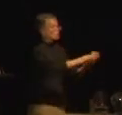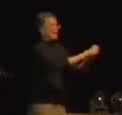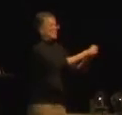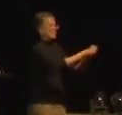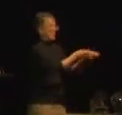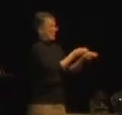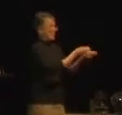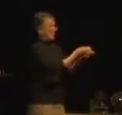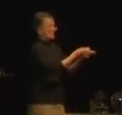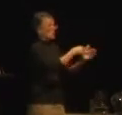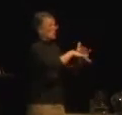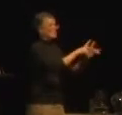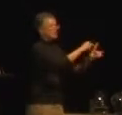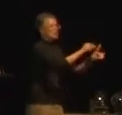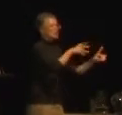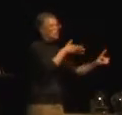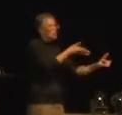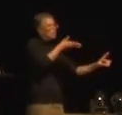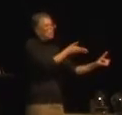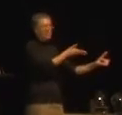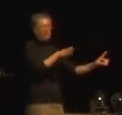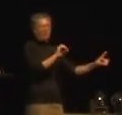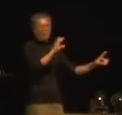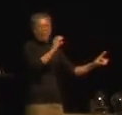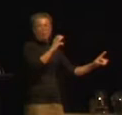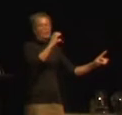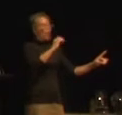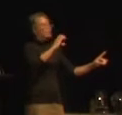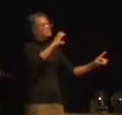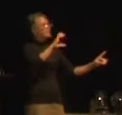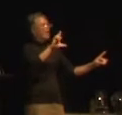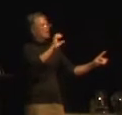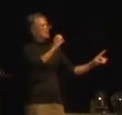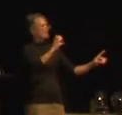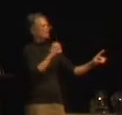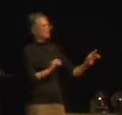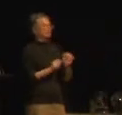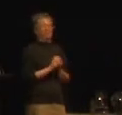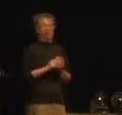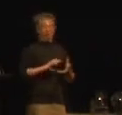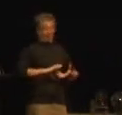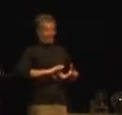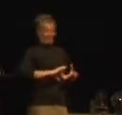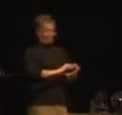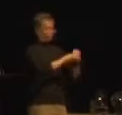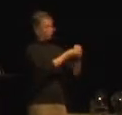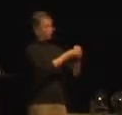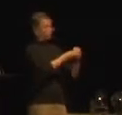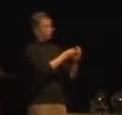form. That simple definition comes from OCLC. Born digital resources are essentially all the stuff that we create and share